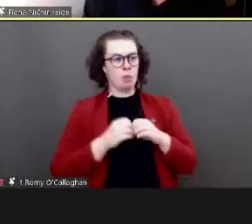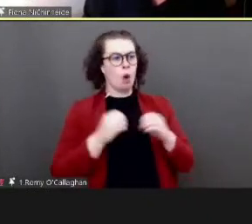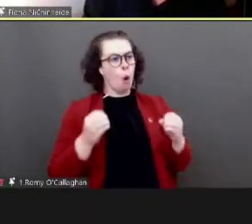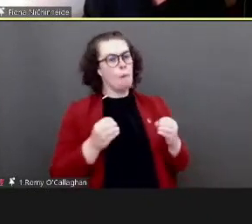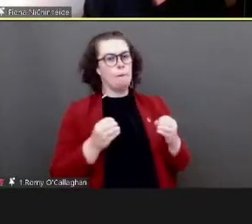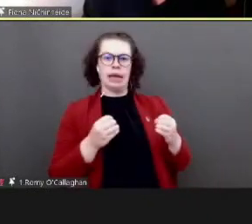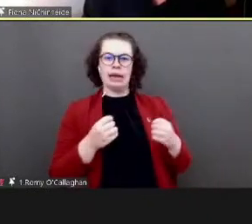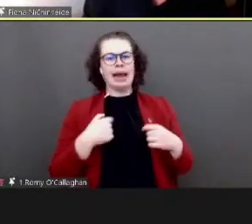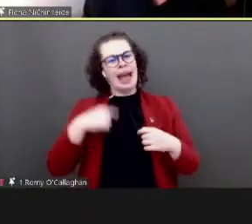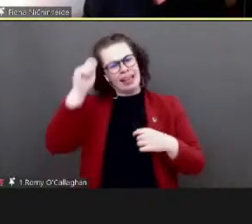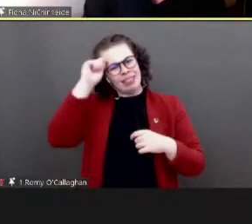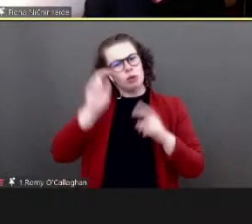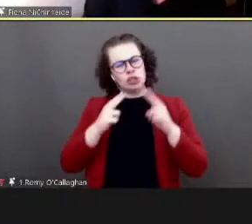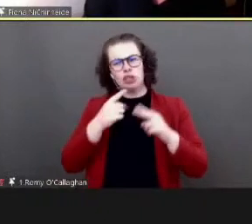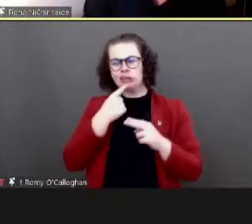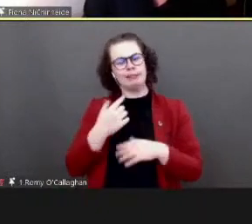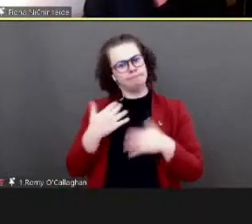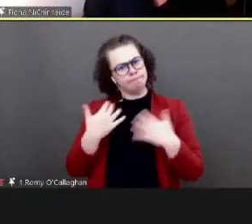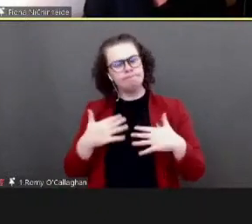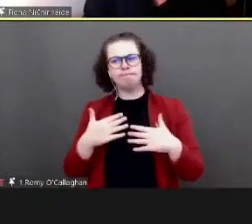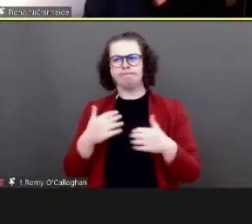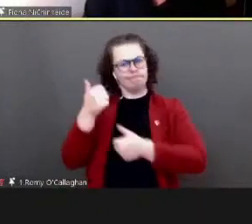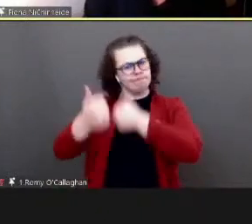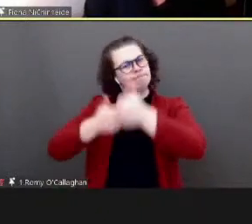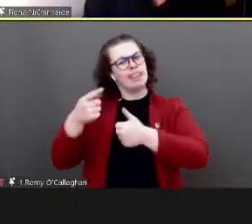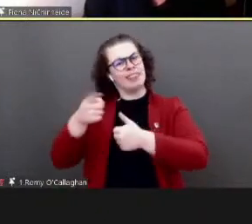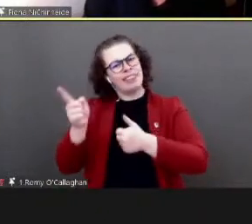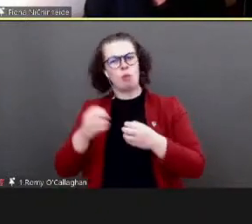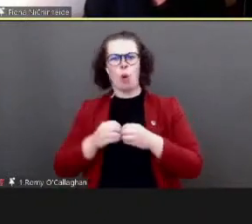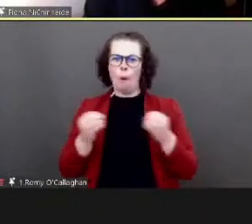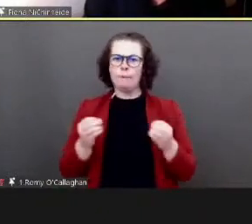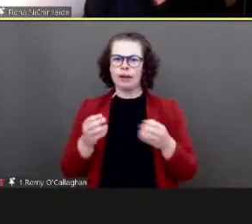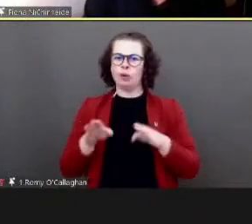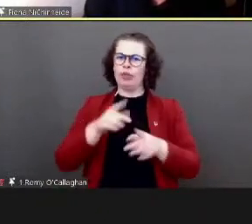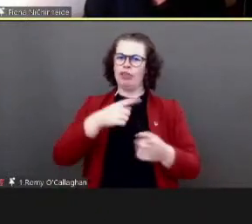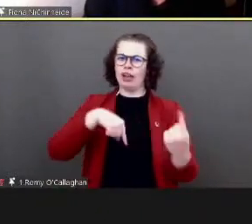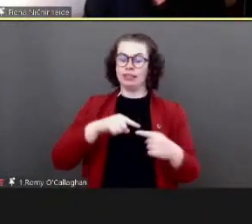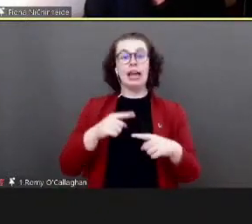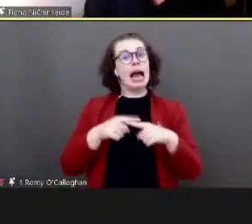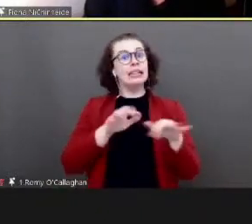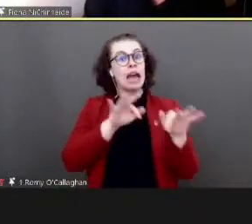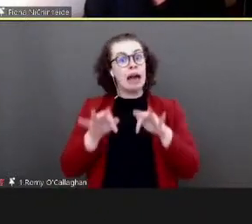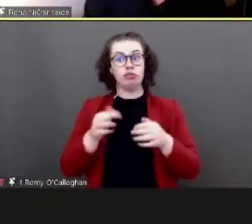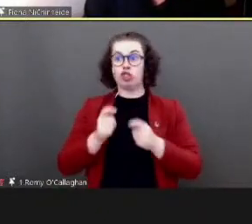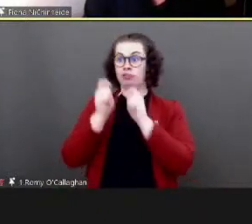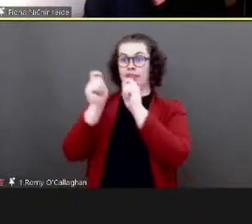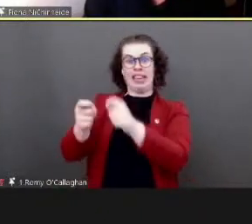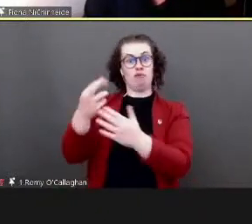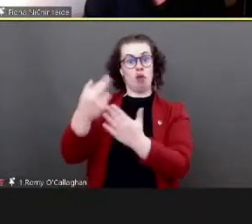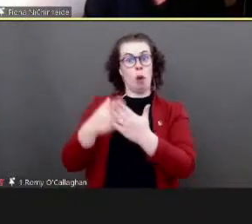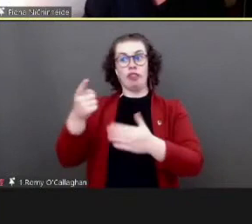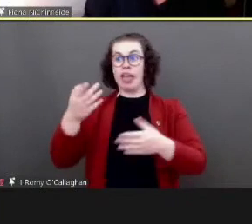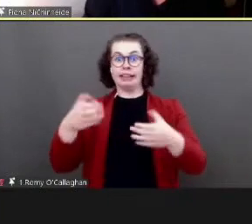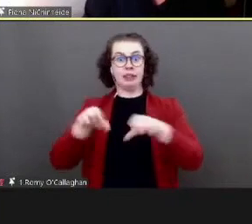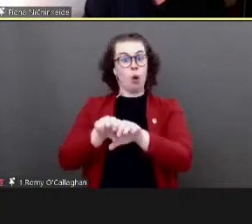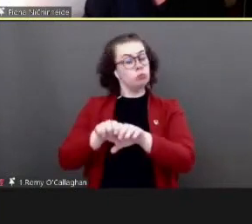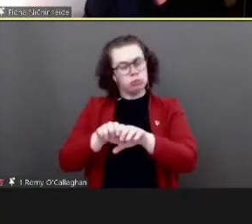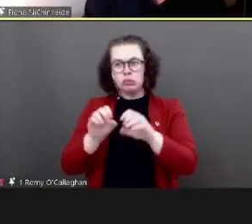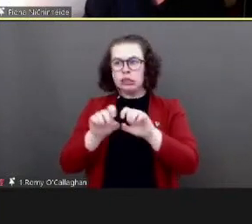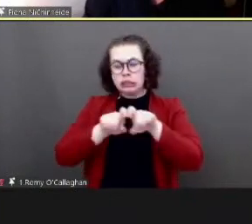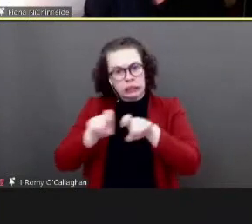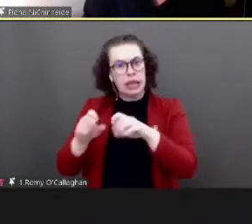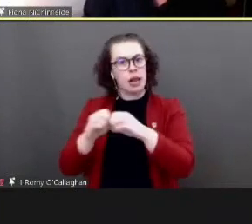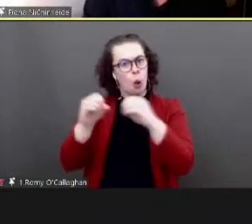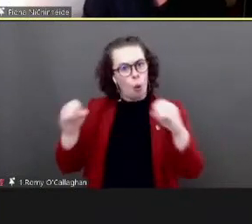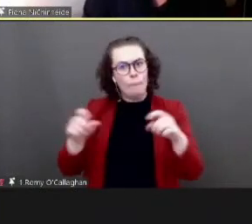be acknowledged. And also the engagement that we've had with the Irish Prison Service since then on the area of disability and moving towards